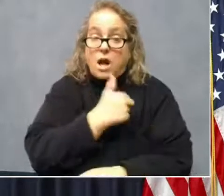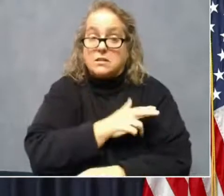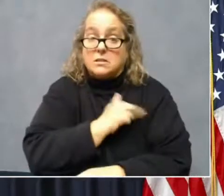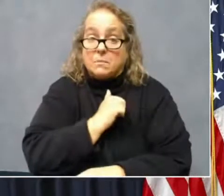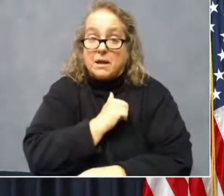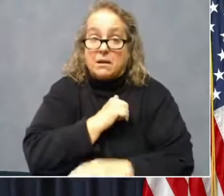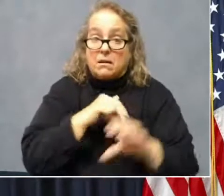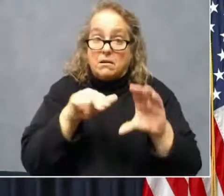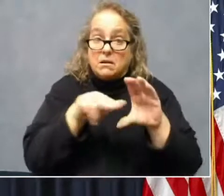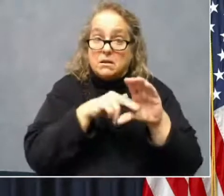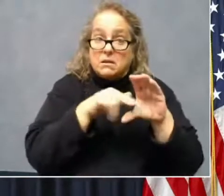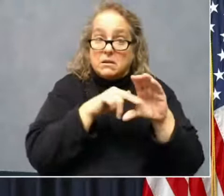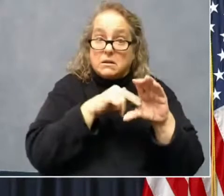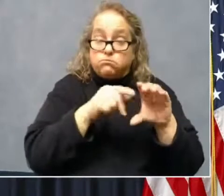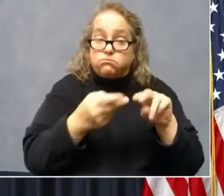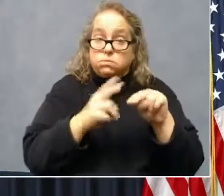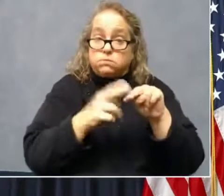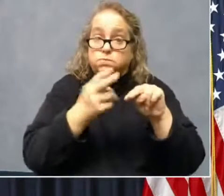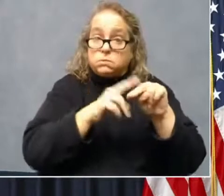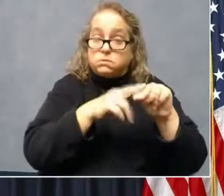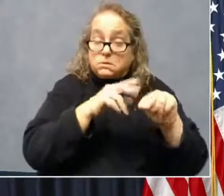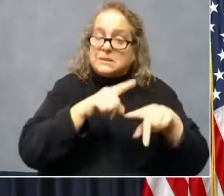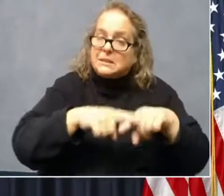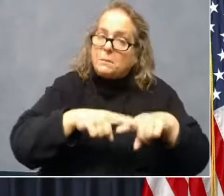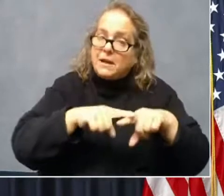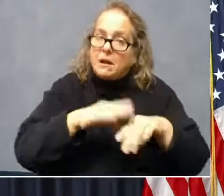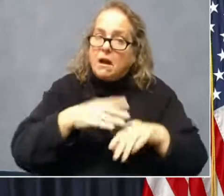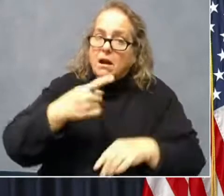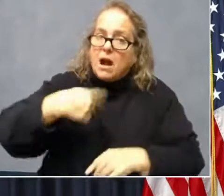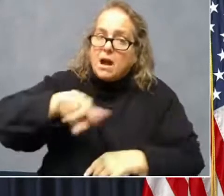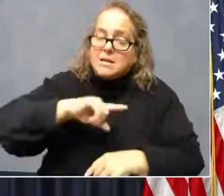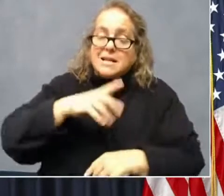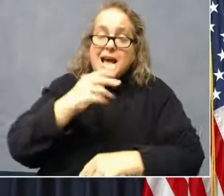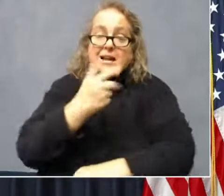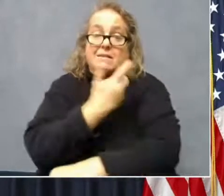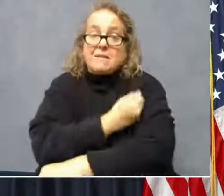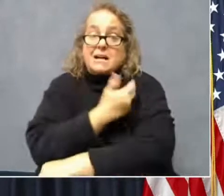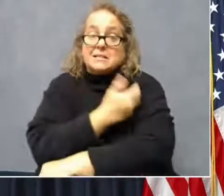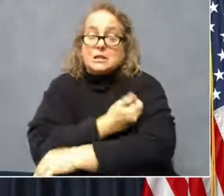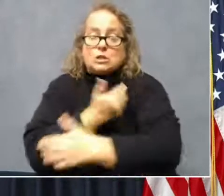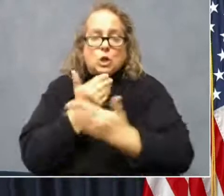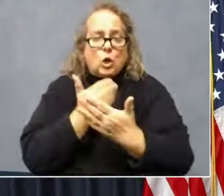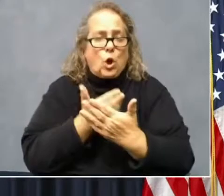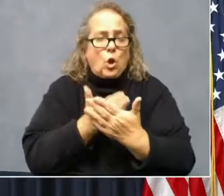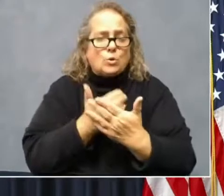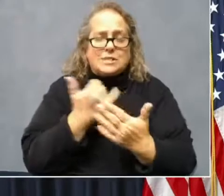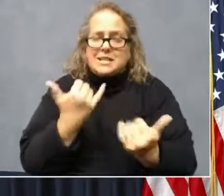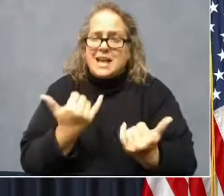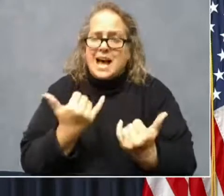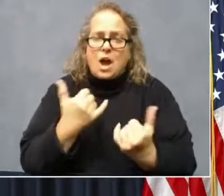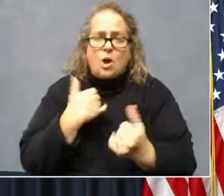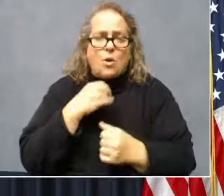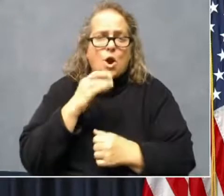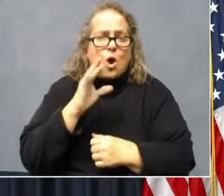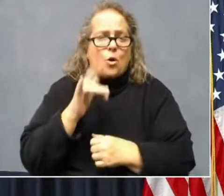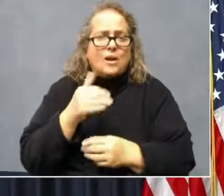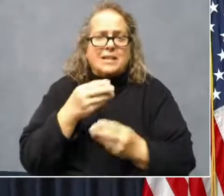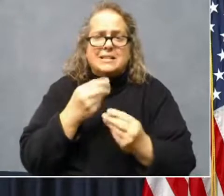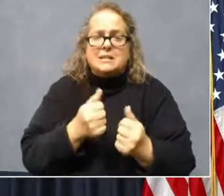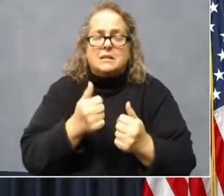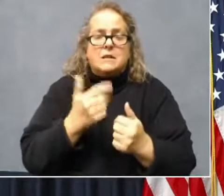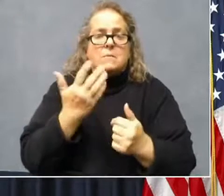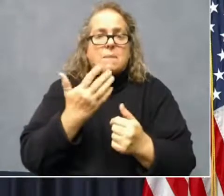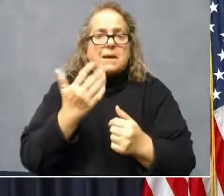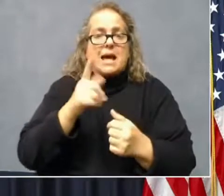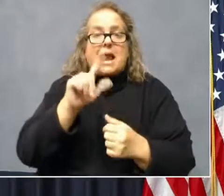these vaccines are so close. And we know we're now dealing with months, probably late summer at the very latest, where we can